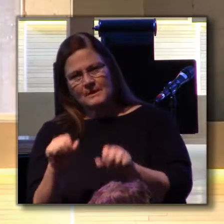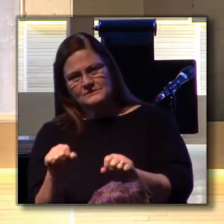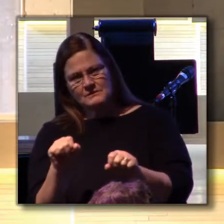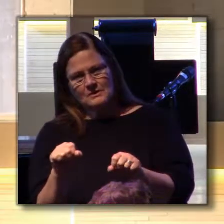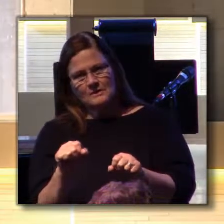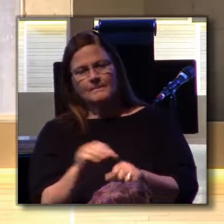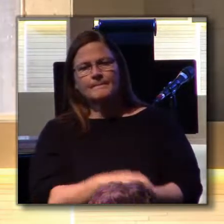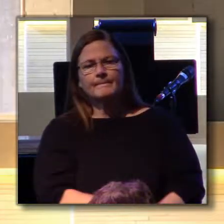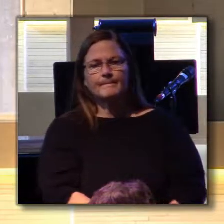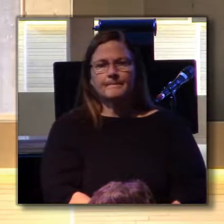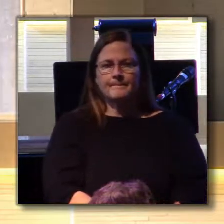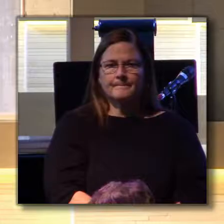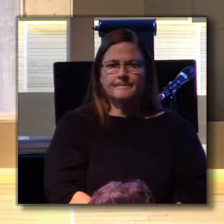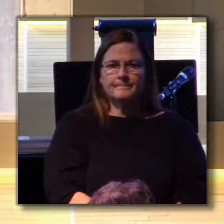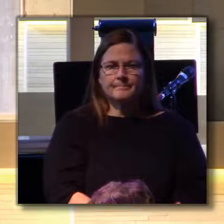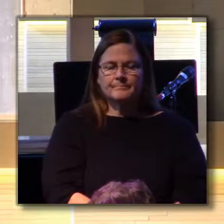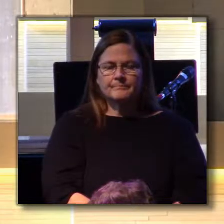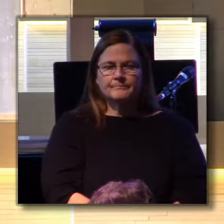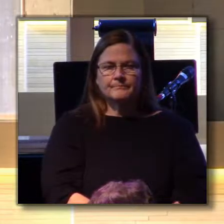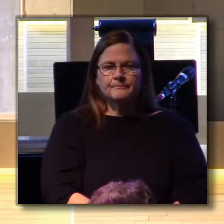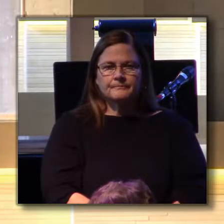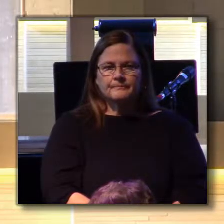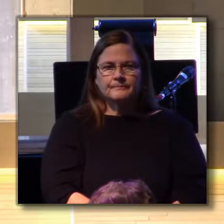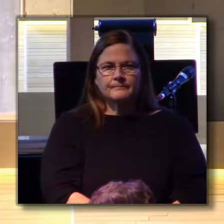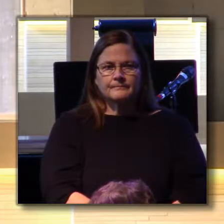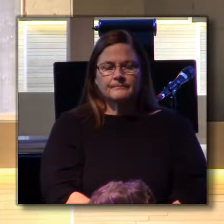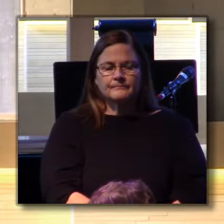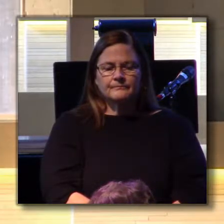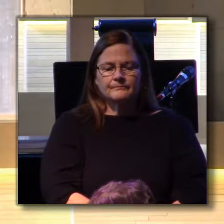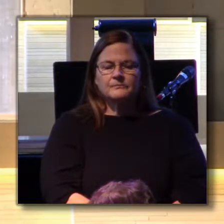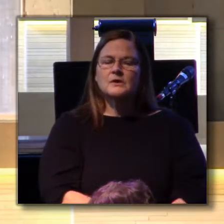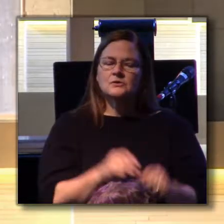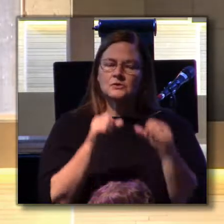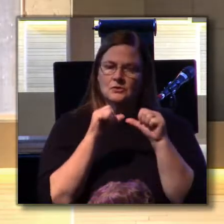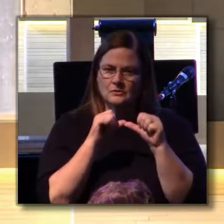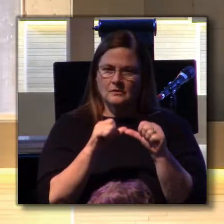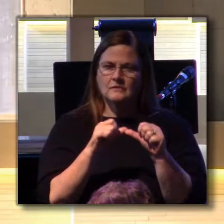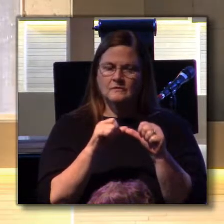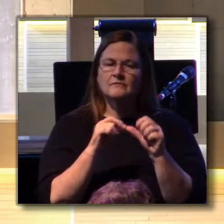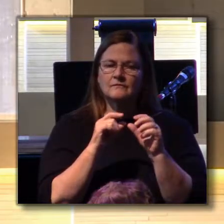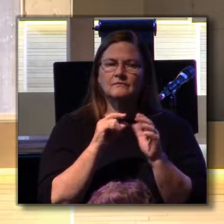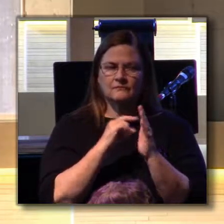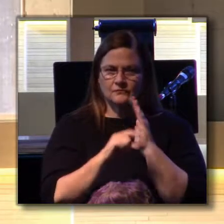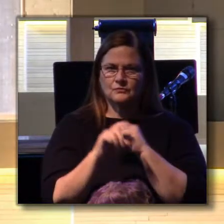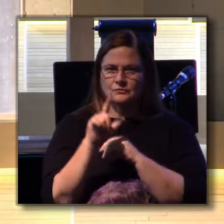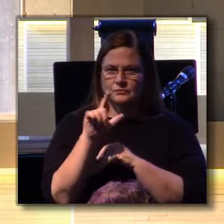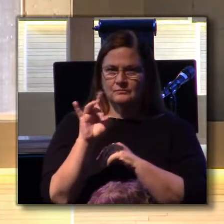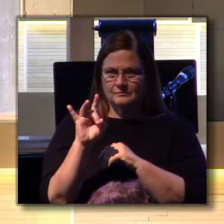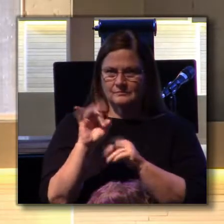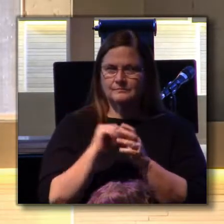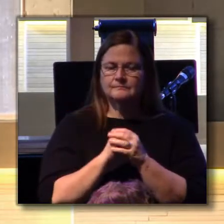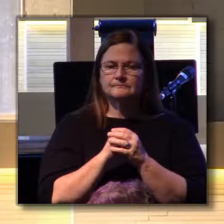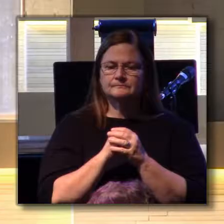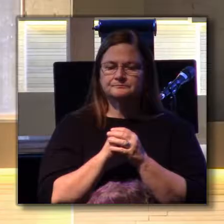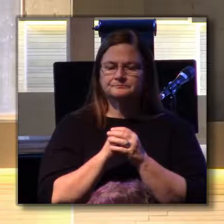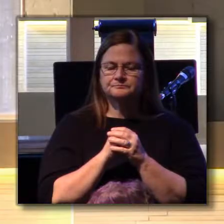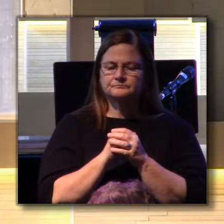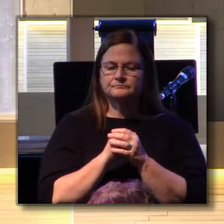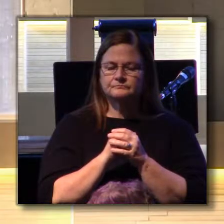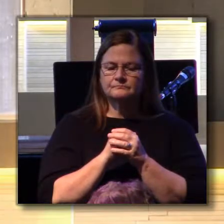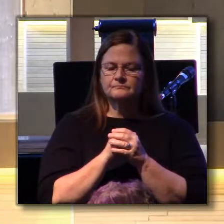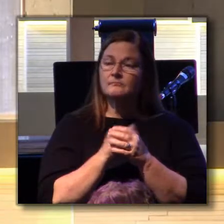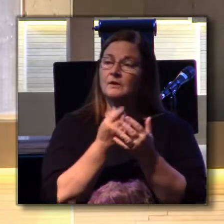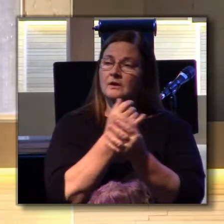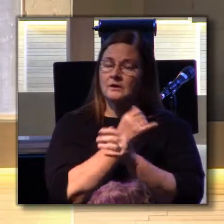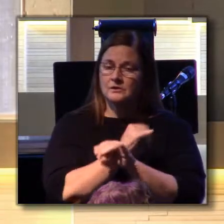economy. And so it goes on in verse 28. And so Yeshua calls us to forsake that